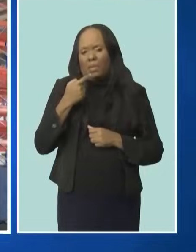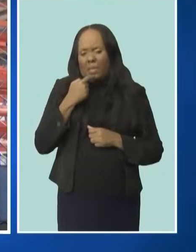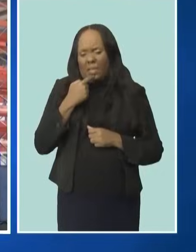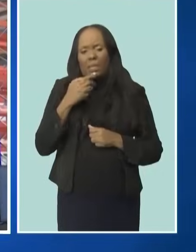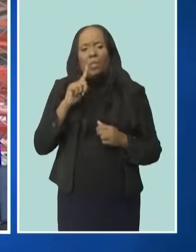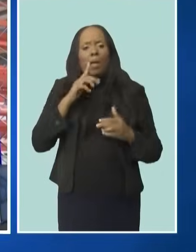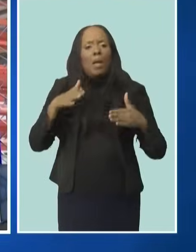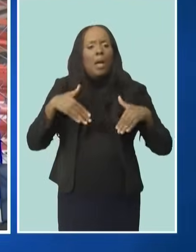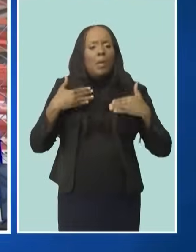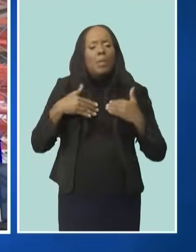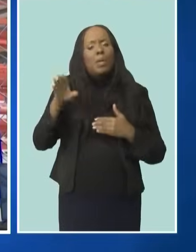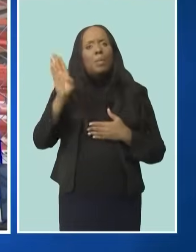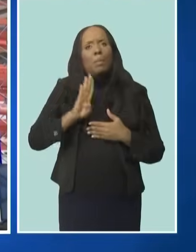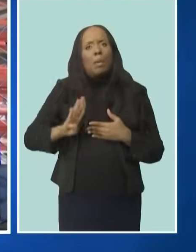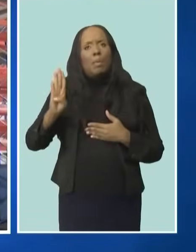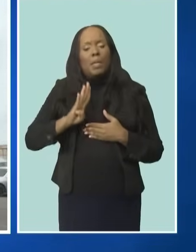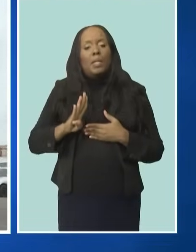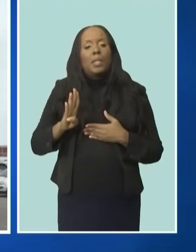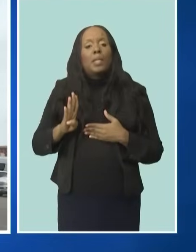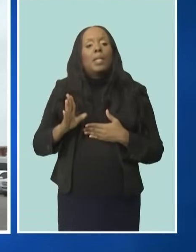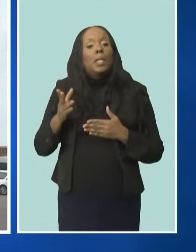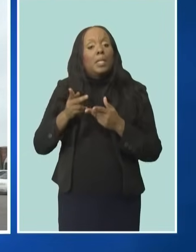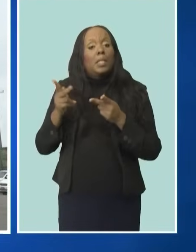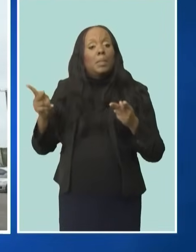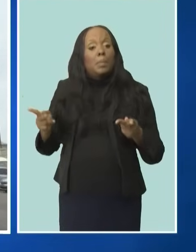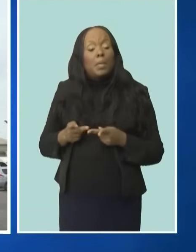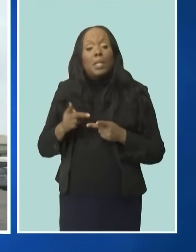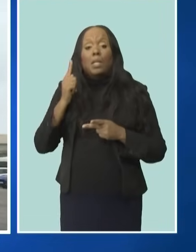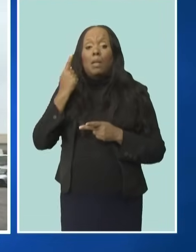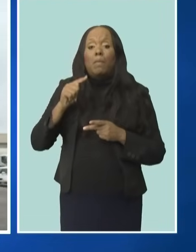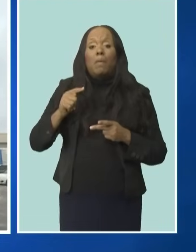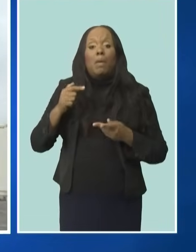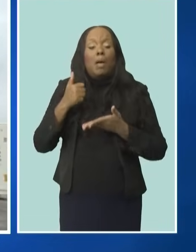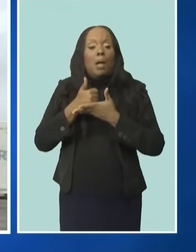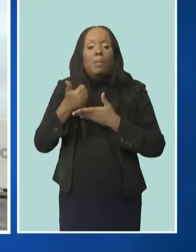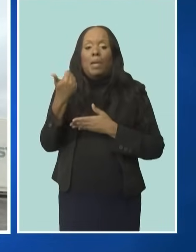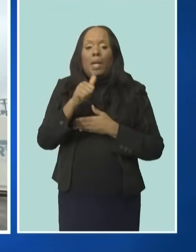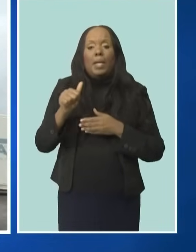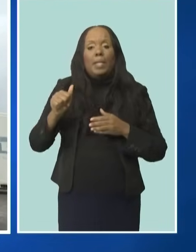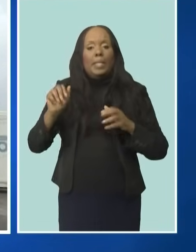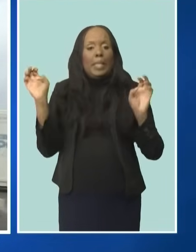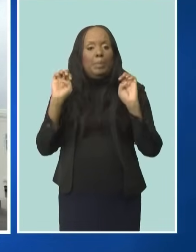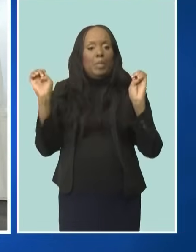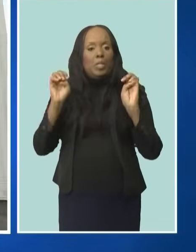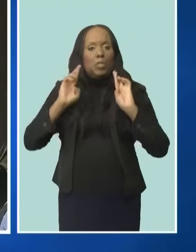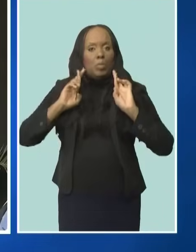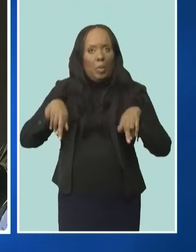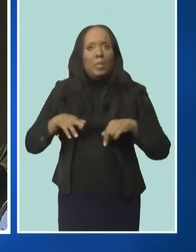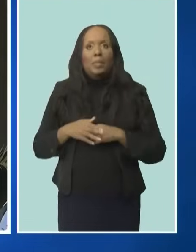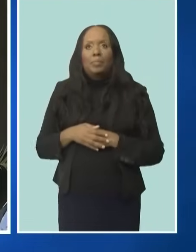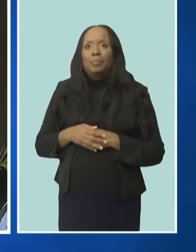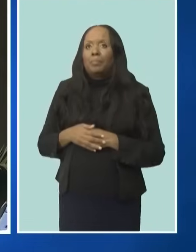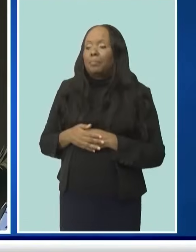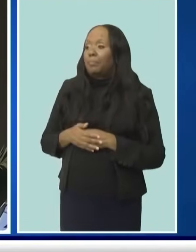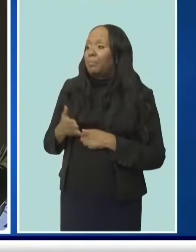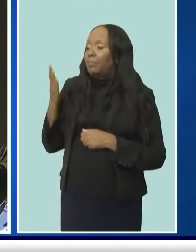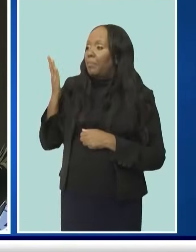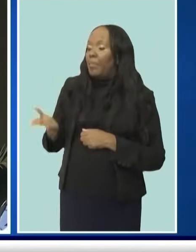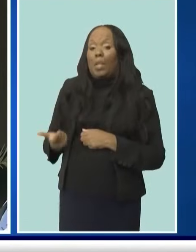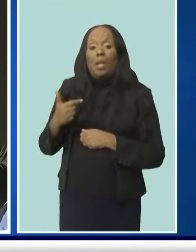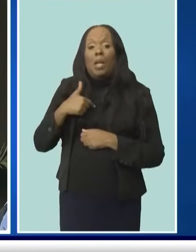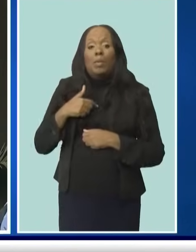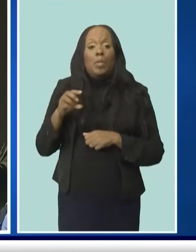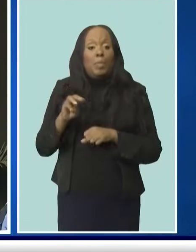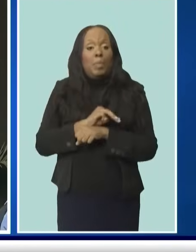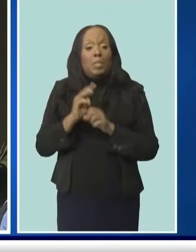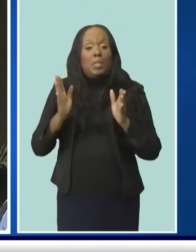new hub, which is a game changer in the region's emergency response mechanism. As the Minister for Home Affairs, I approach the